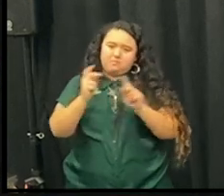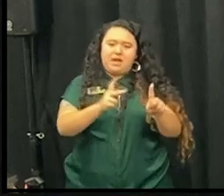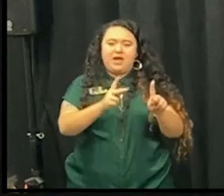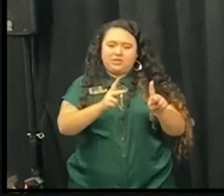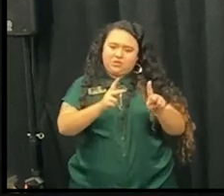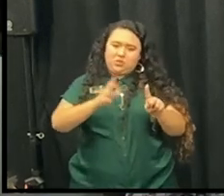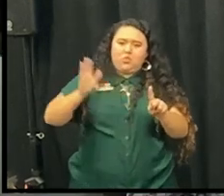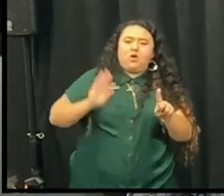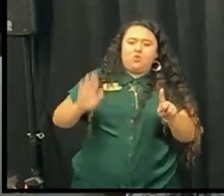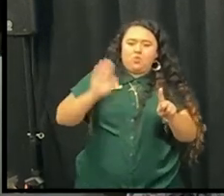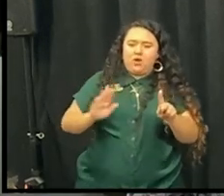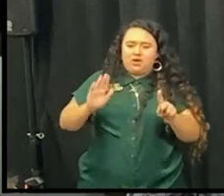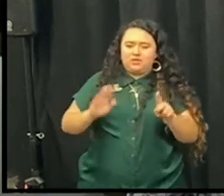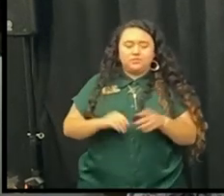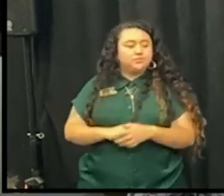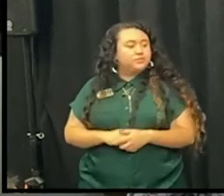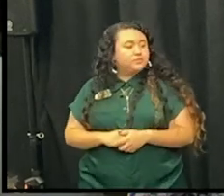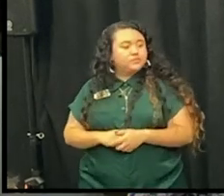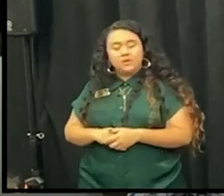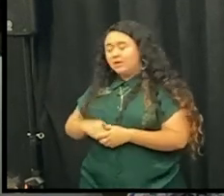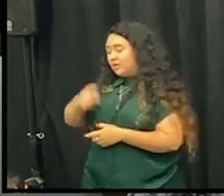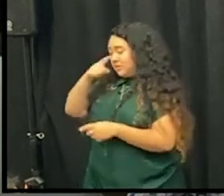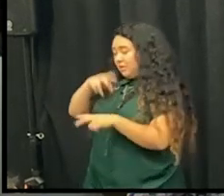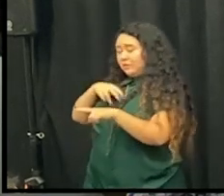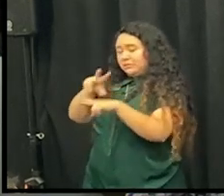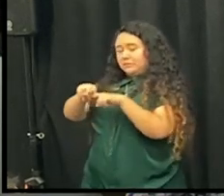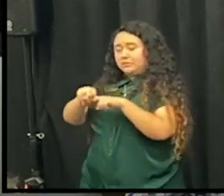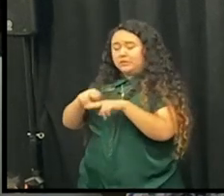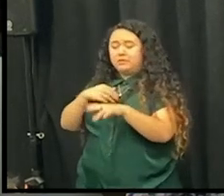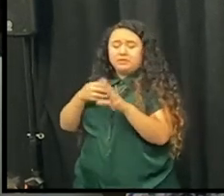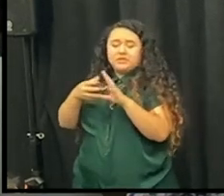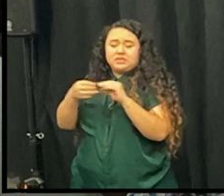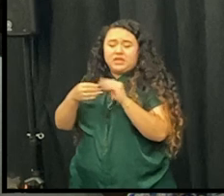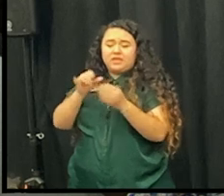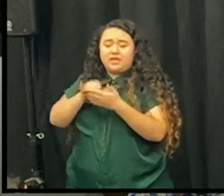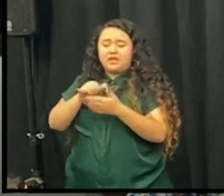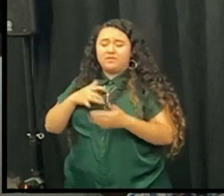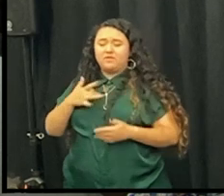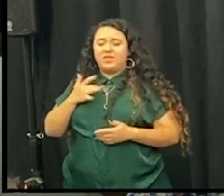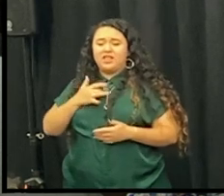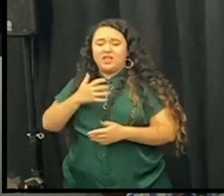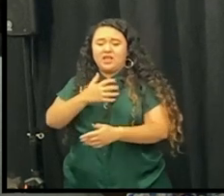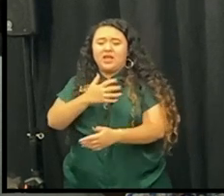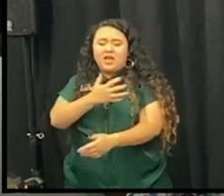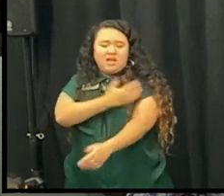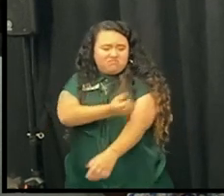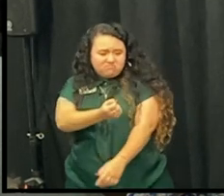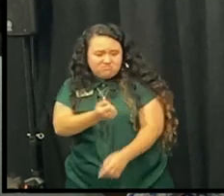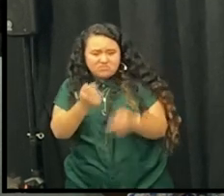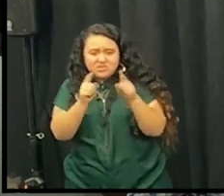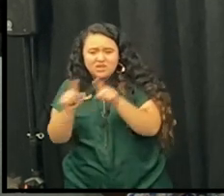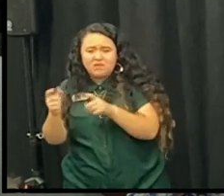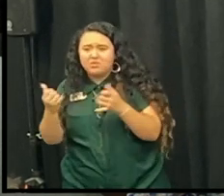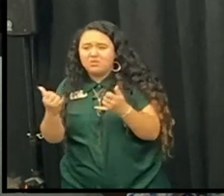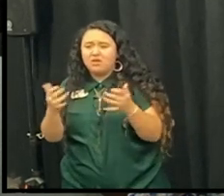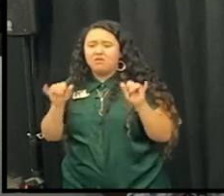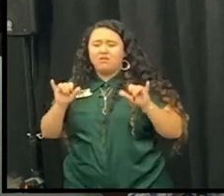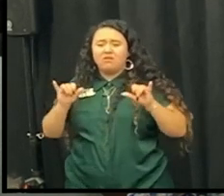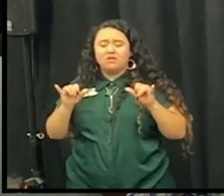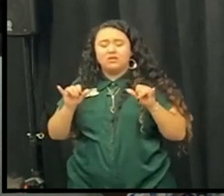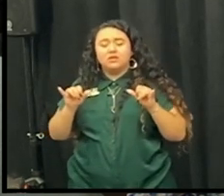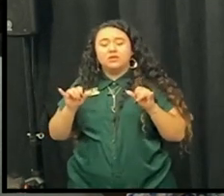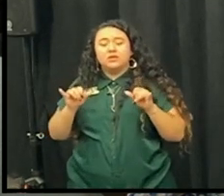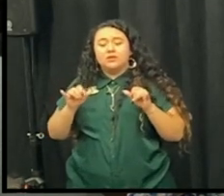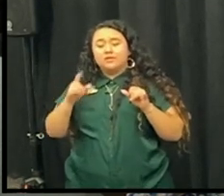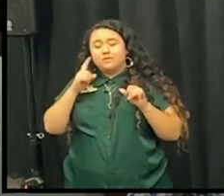I'd say can I link that to, I want to say that, if you feel disempowered by what's happening in the moment, I always say, with